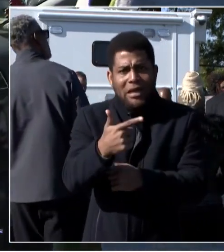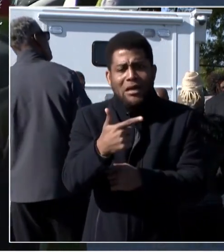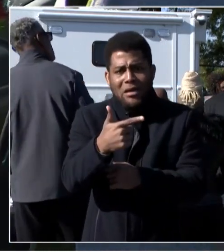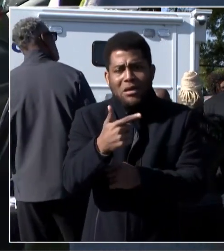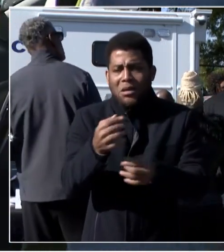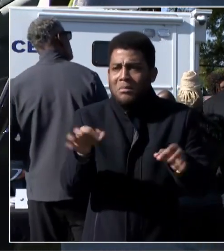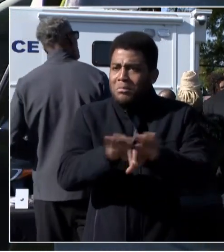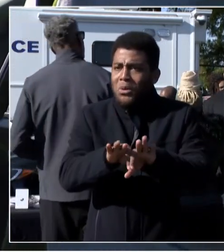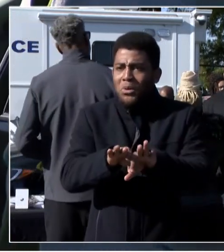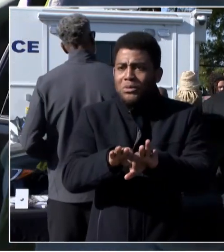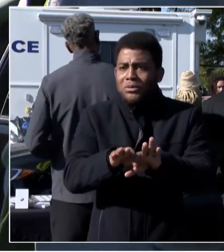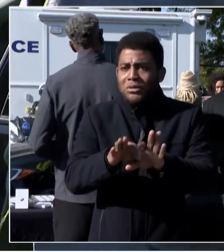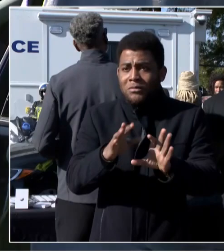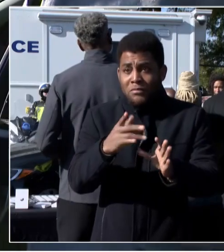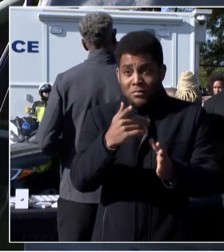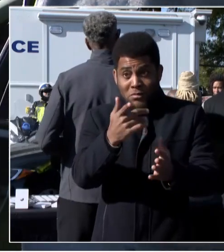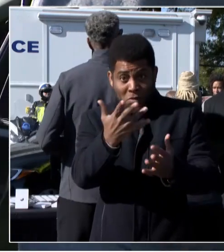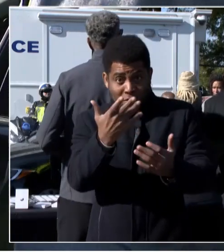Oh,